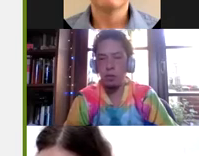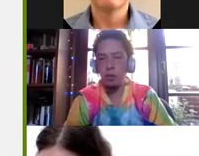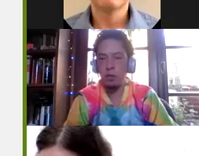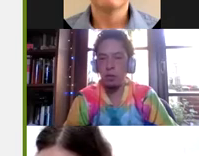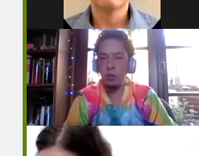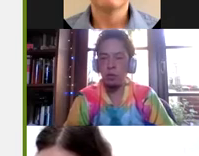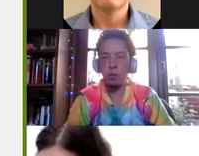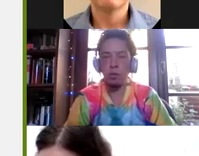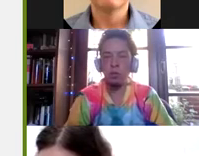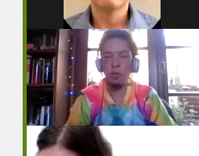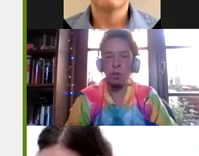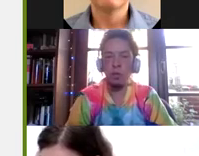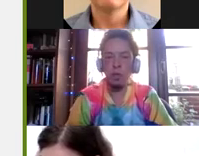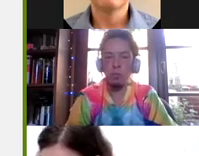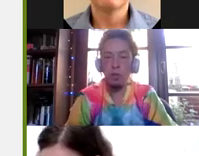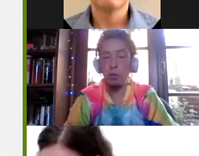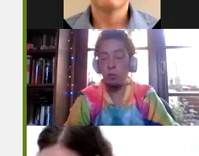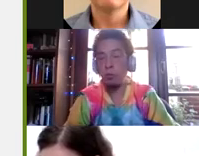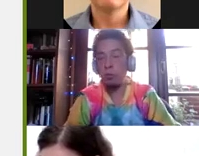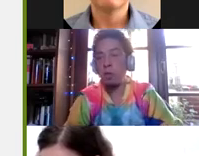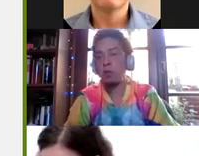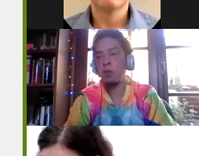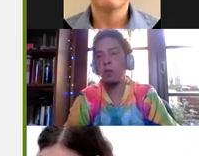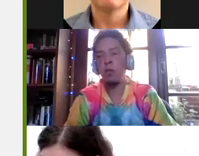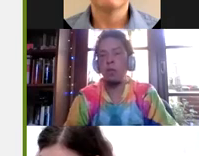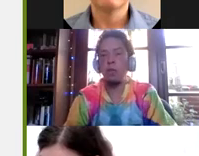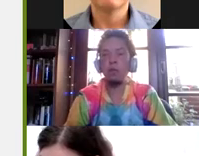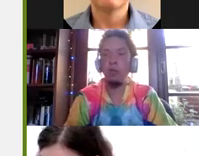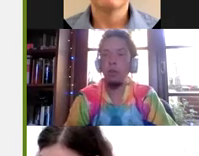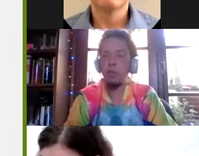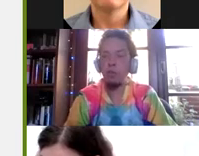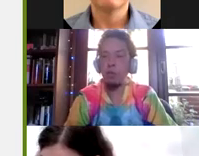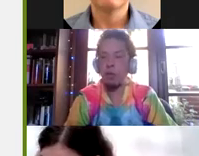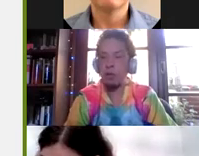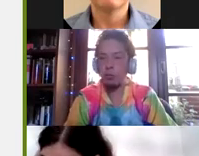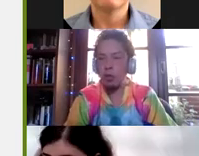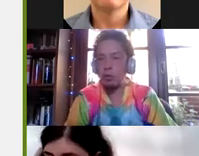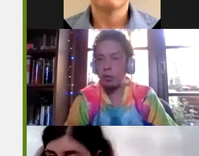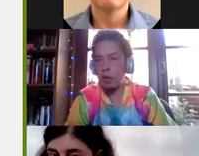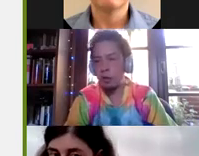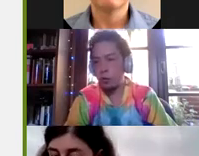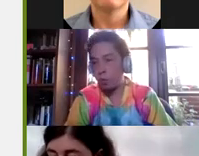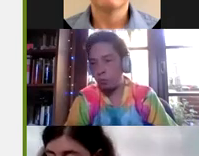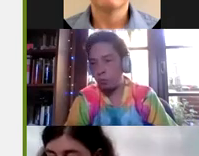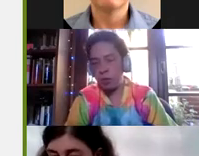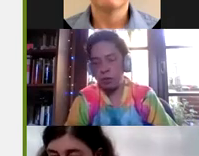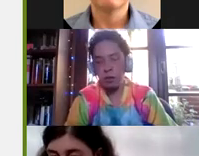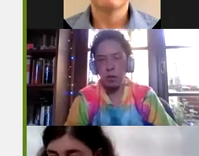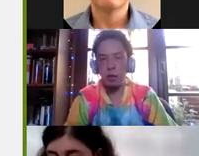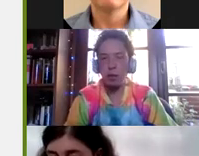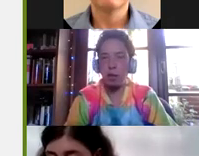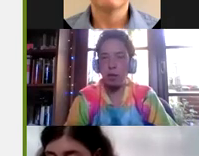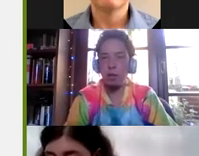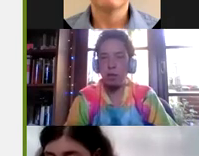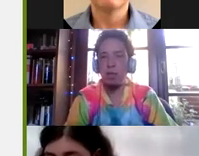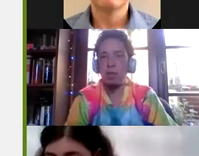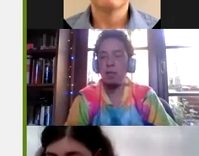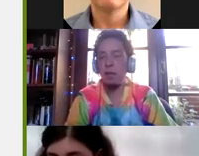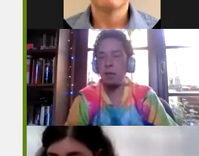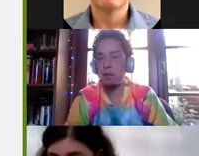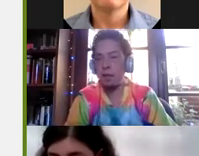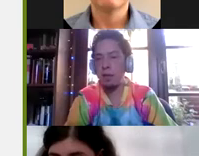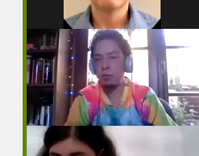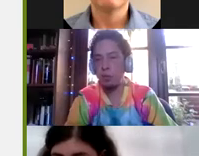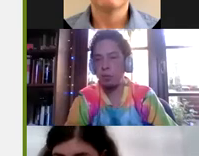and identity, for example, schools, healthcare clinic, or any public spaces. Trans people can use